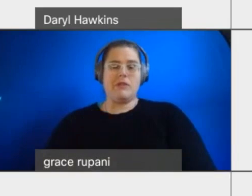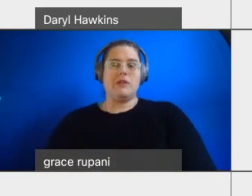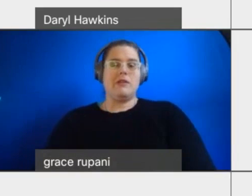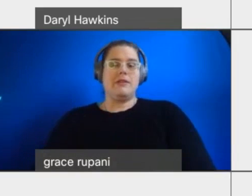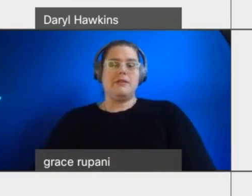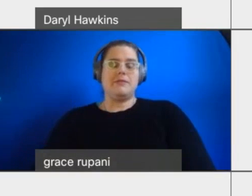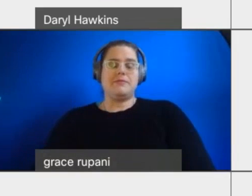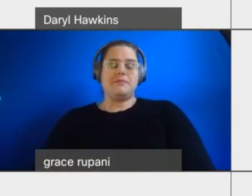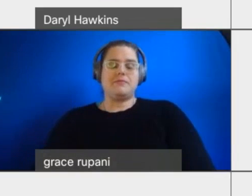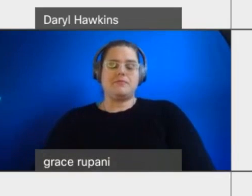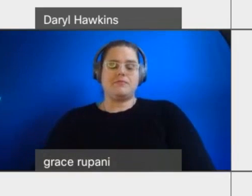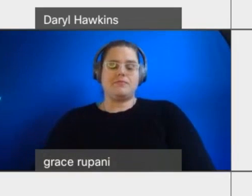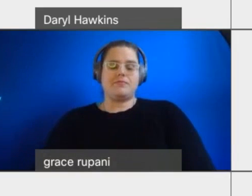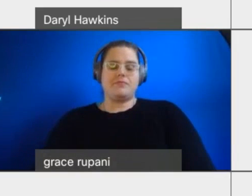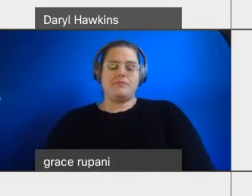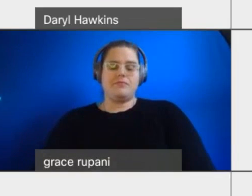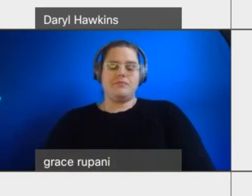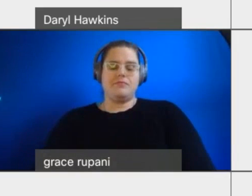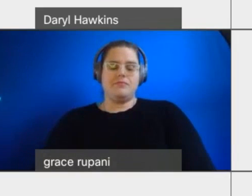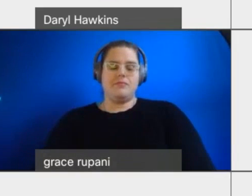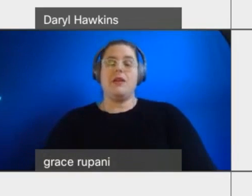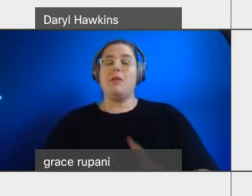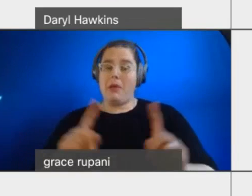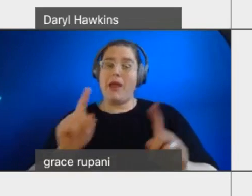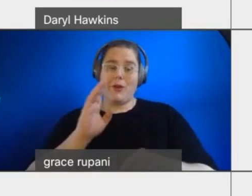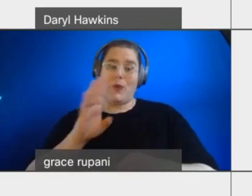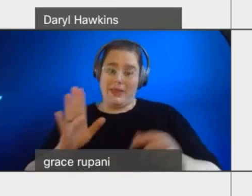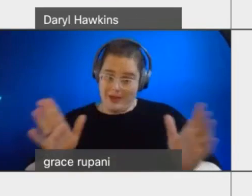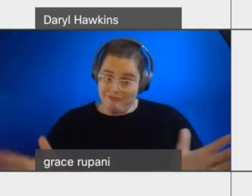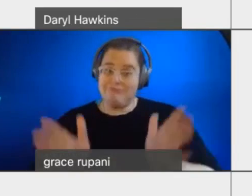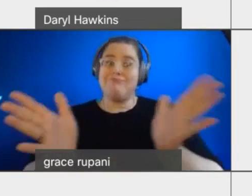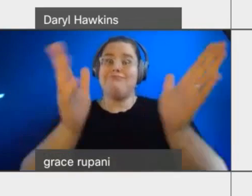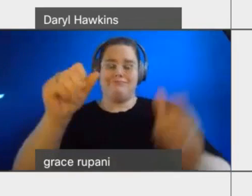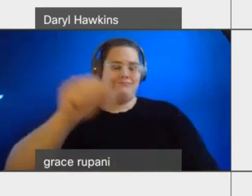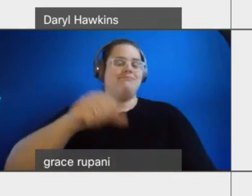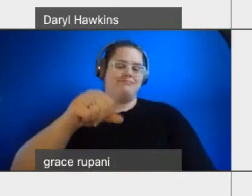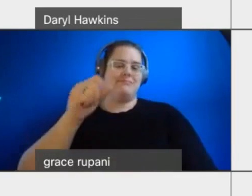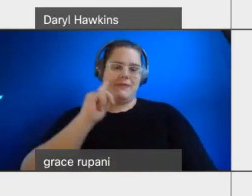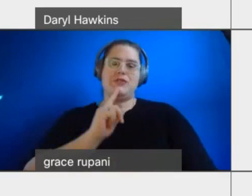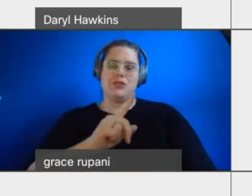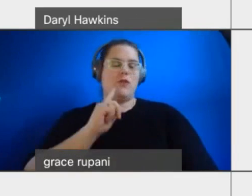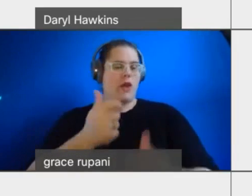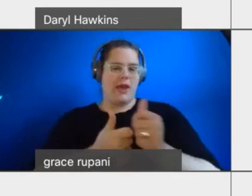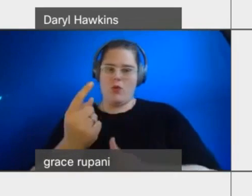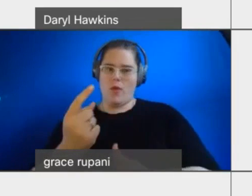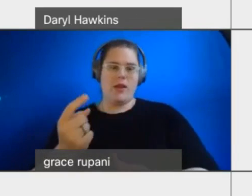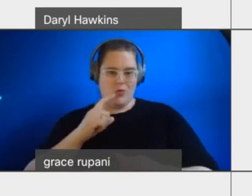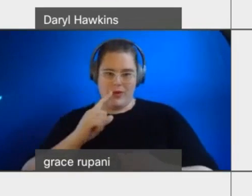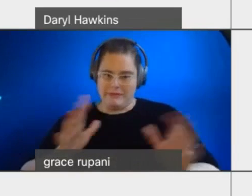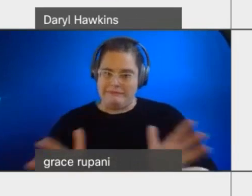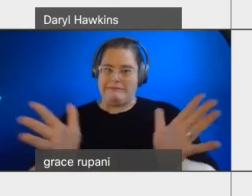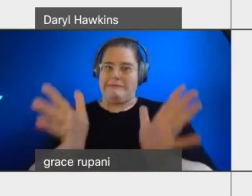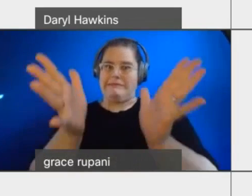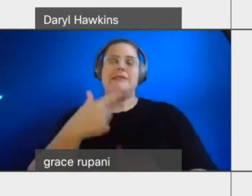it will definitely be strongly encouraged for everyone. We need to get to a point in